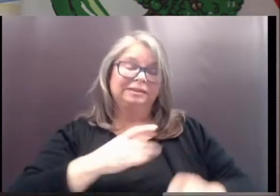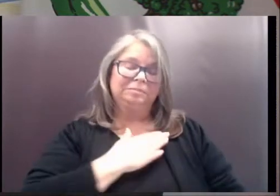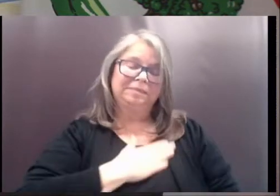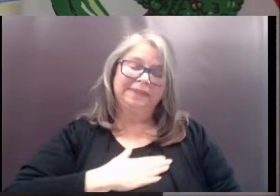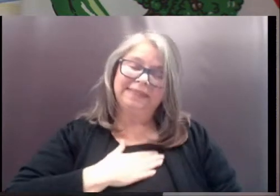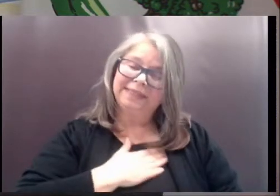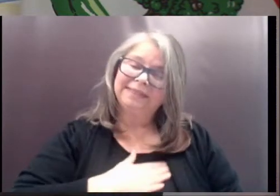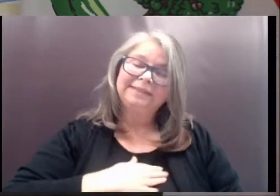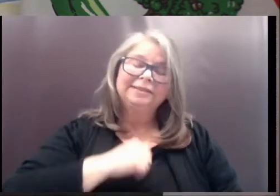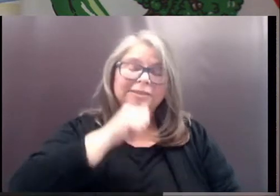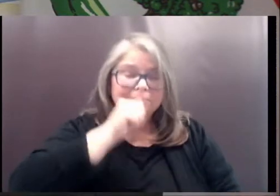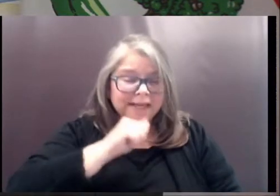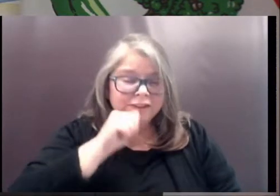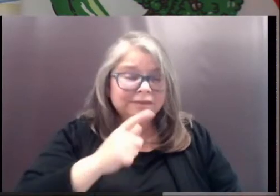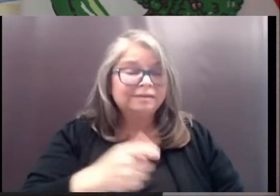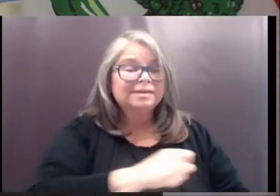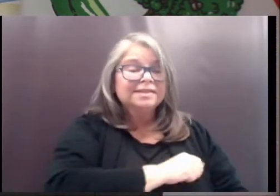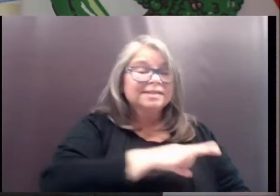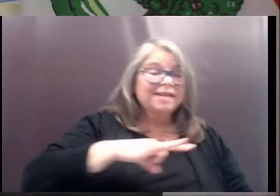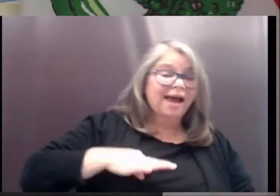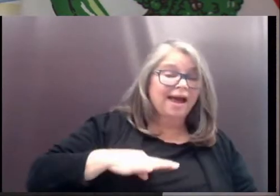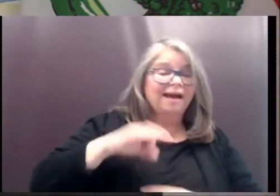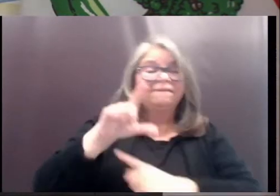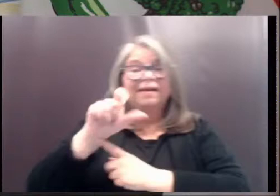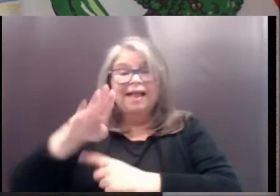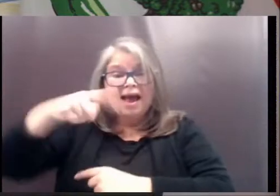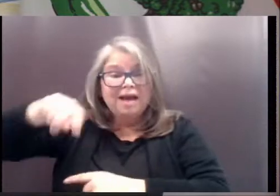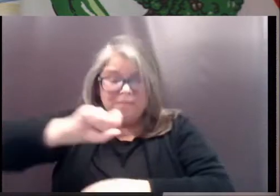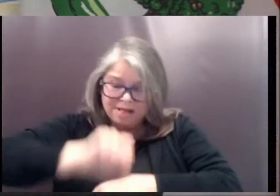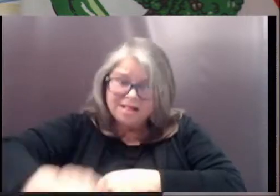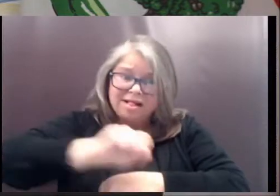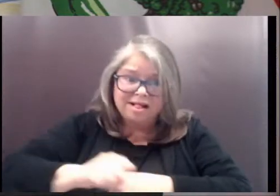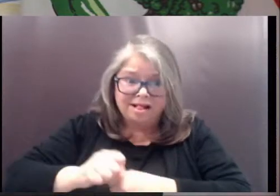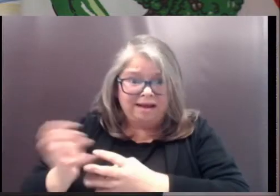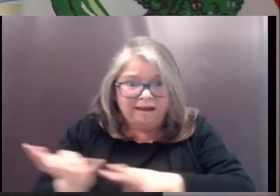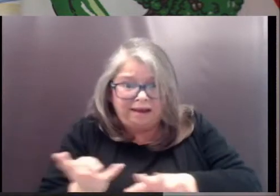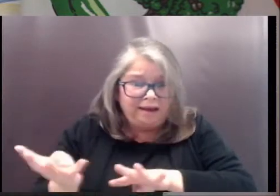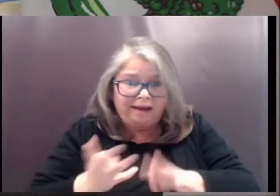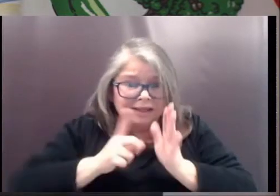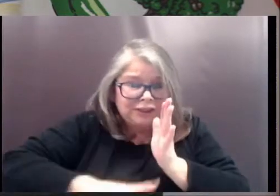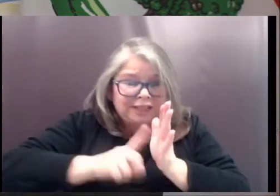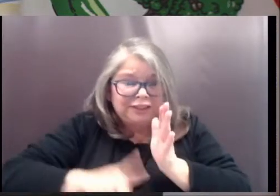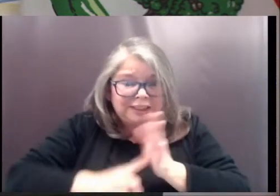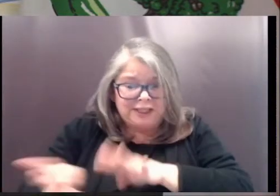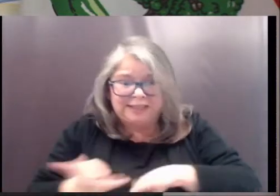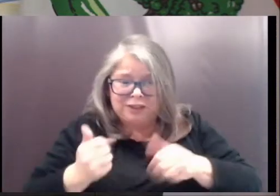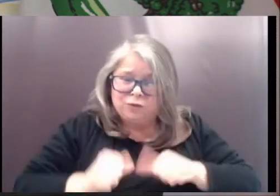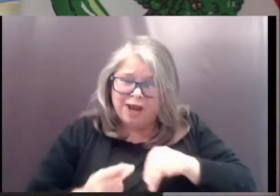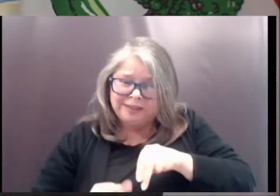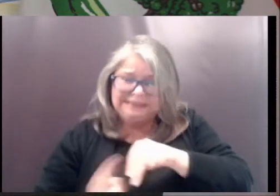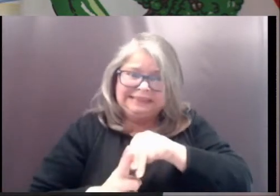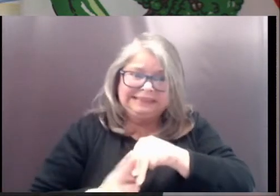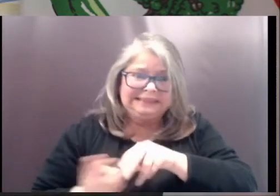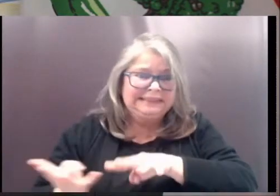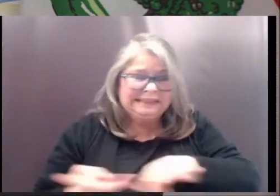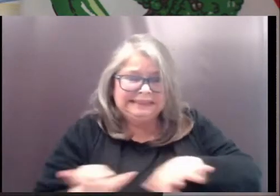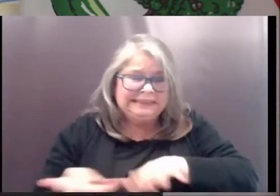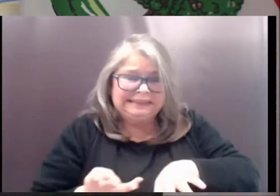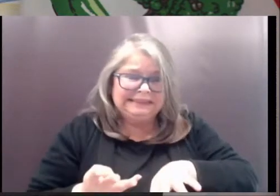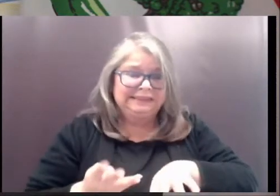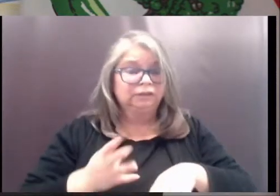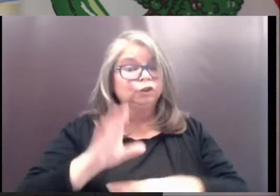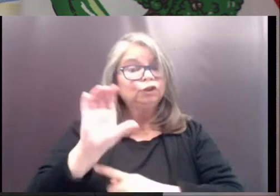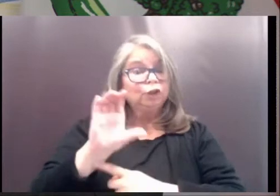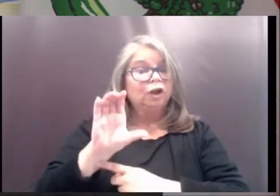possible to expand our testing capacity. The Charlottetown Park Street Clinic is open today from 8 a.m. to